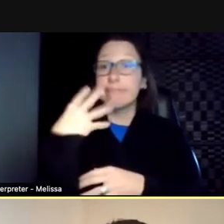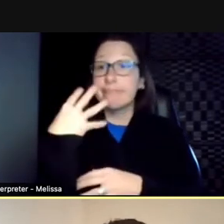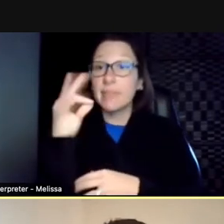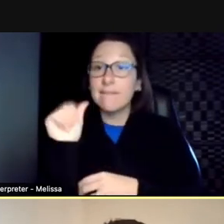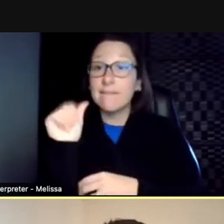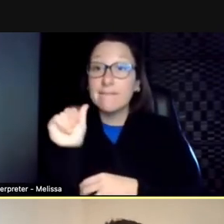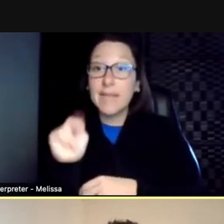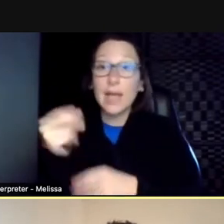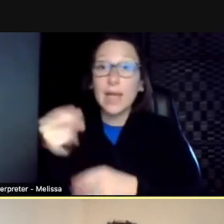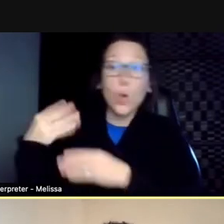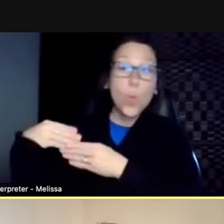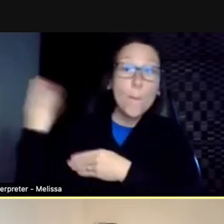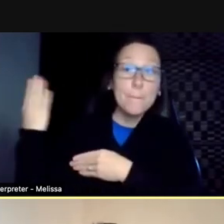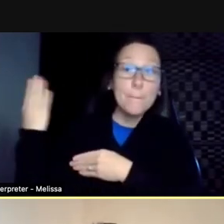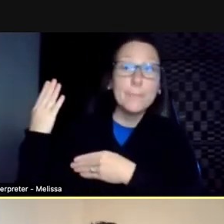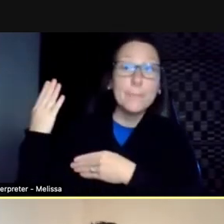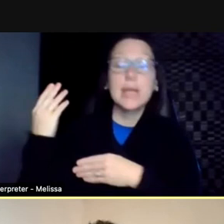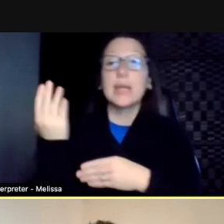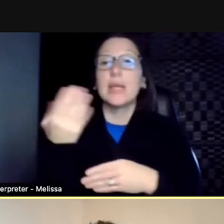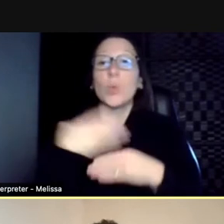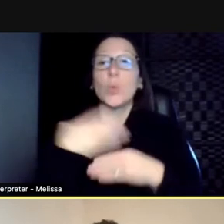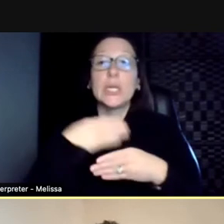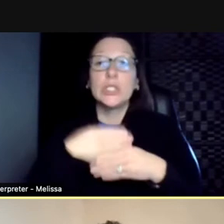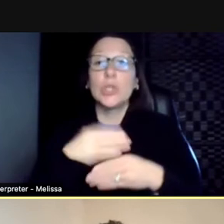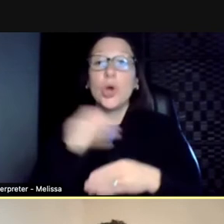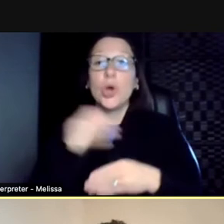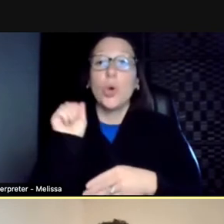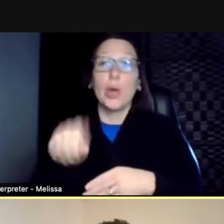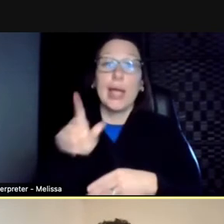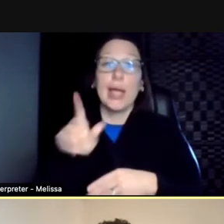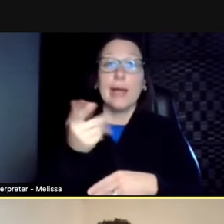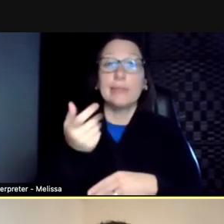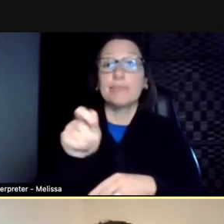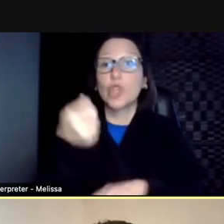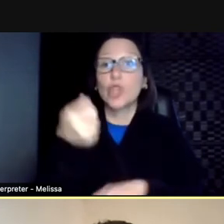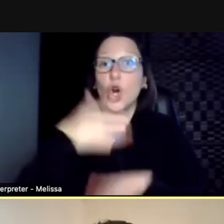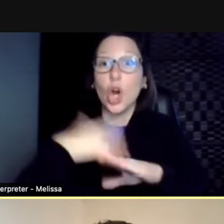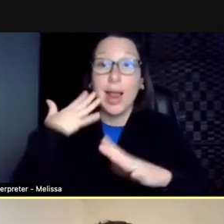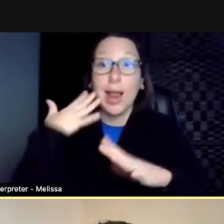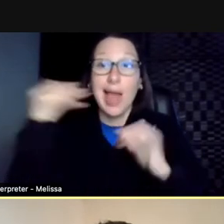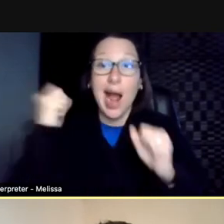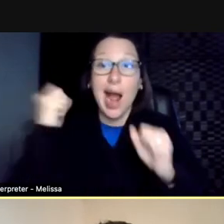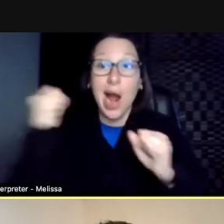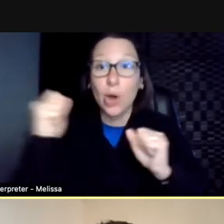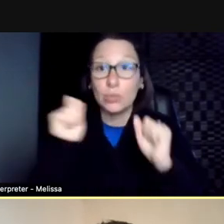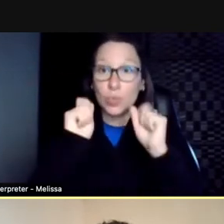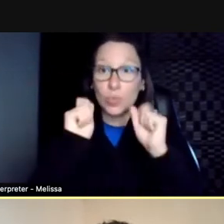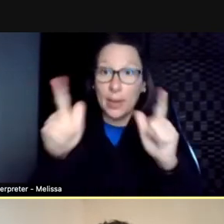open a window? Can they turn on something loud to wake them up a little bit?